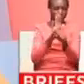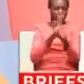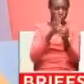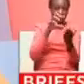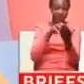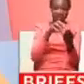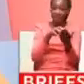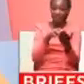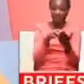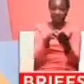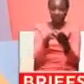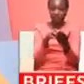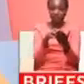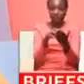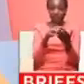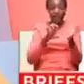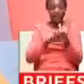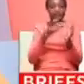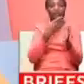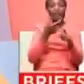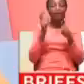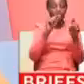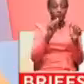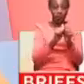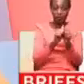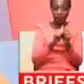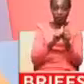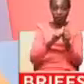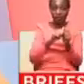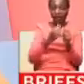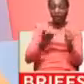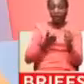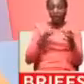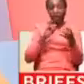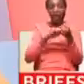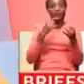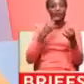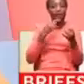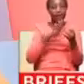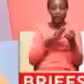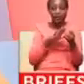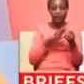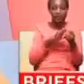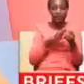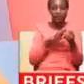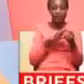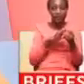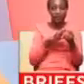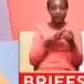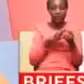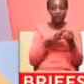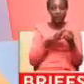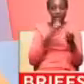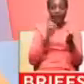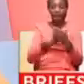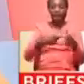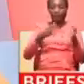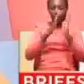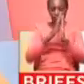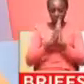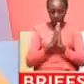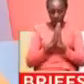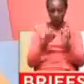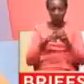like a man came with his wife. The wife was eating mattresses And yeah, and we prayed for the wife, she